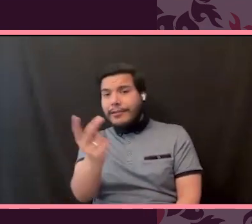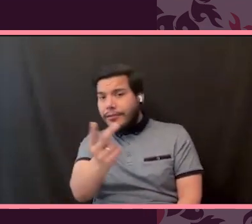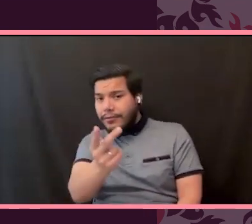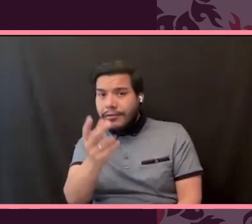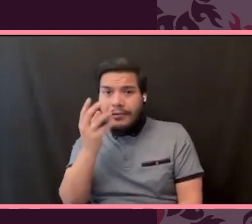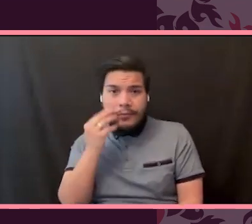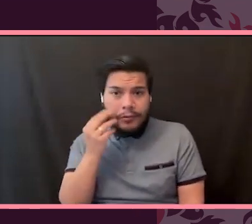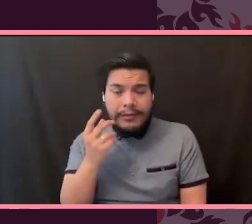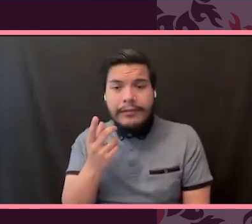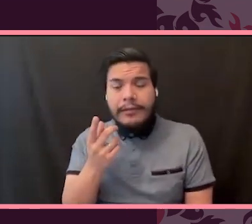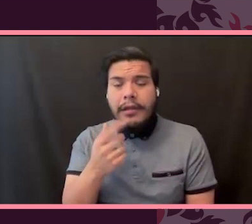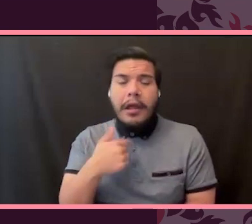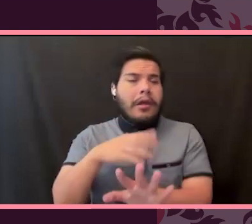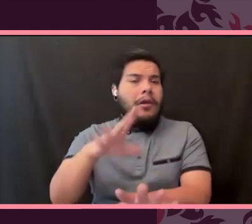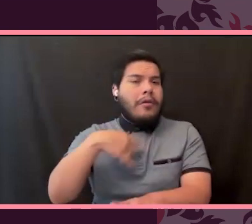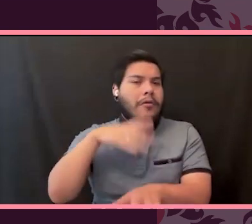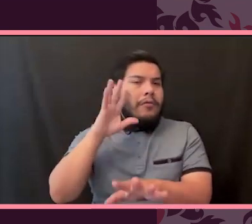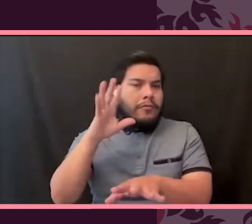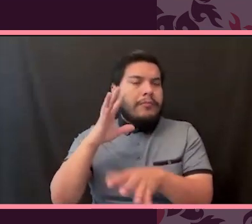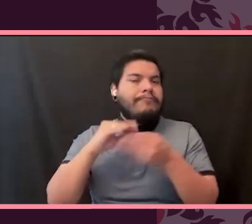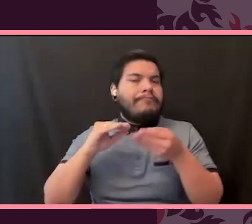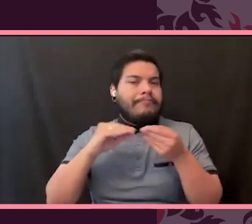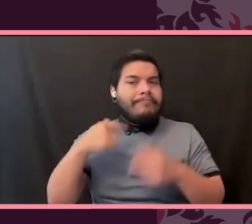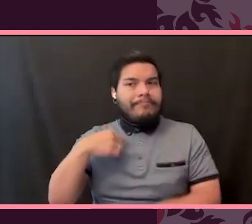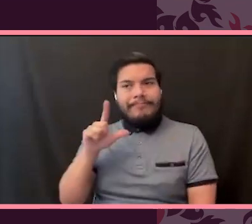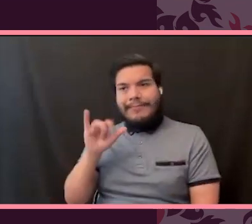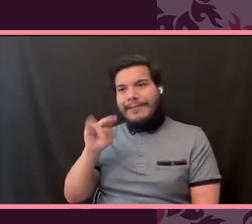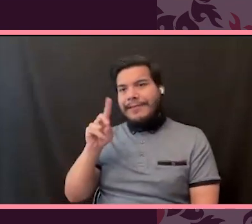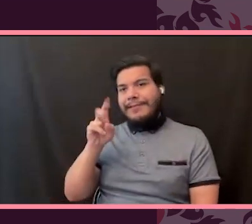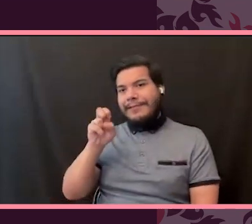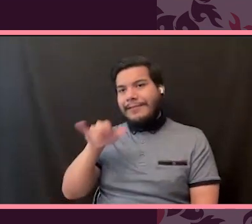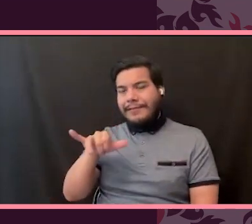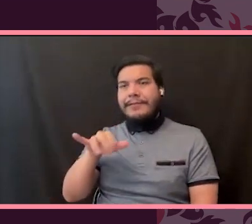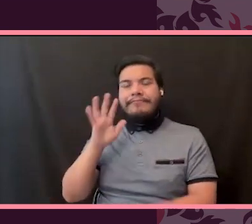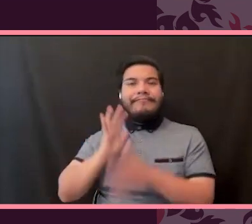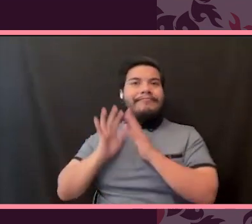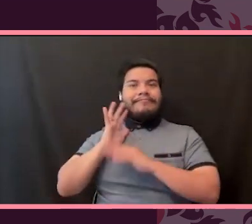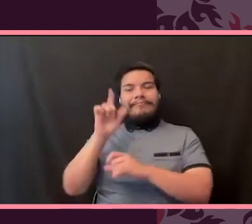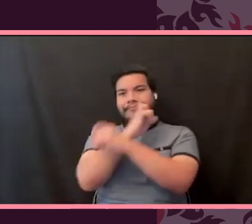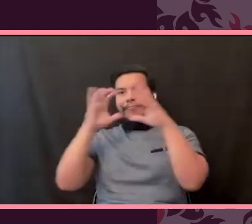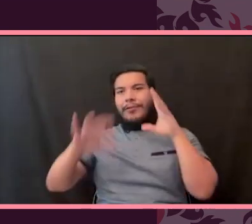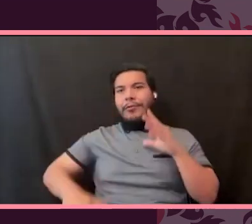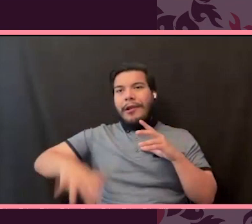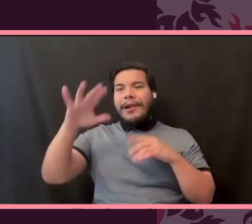speak as Lindsey, growing up as a little Black girl in all white spaces.